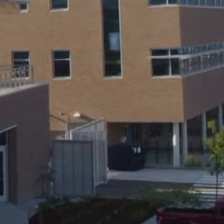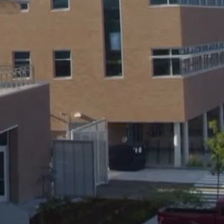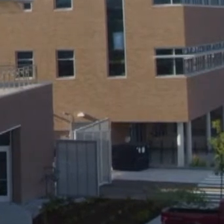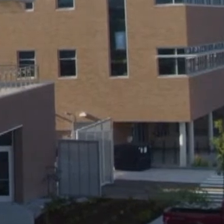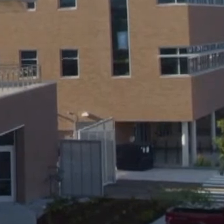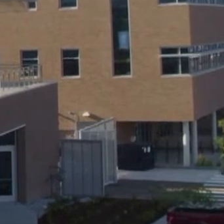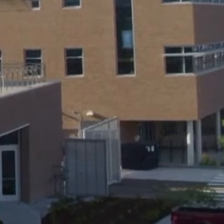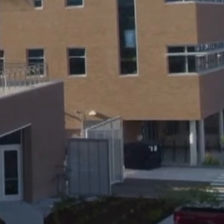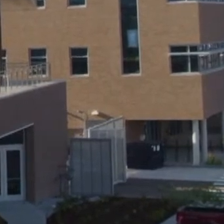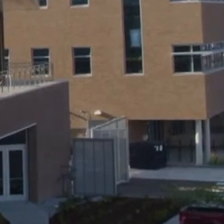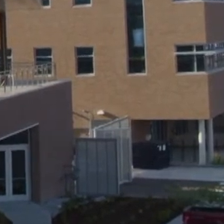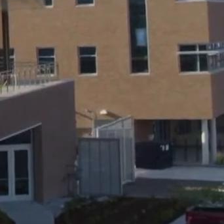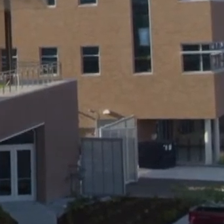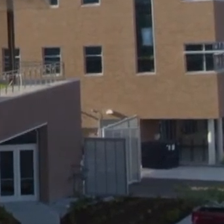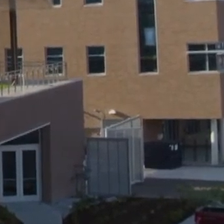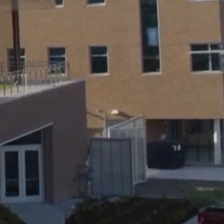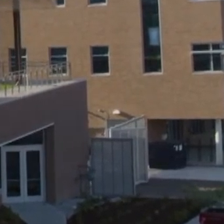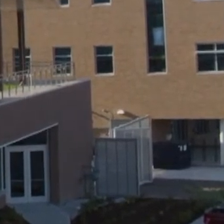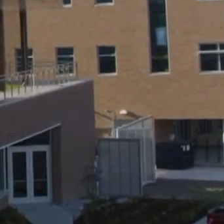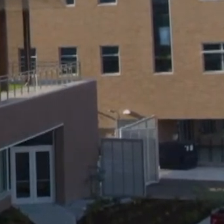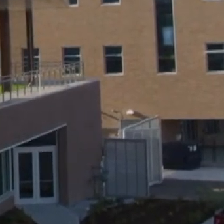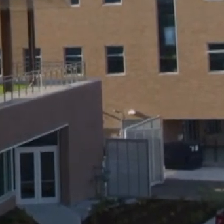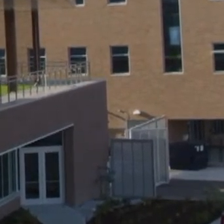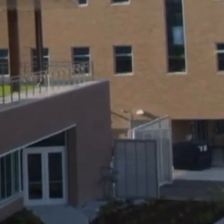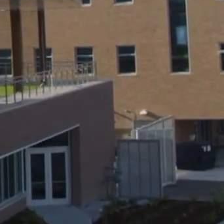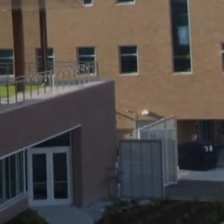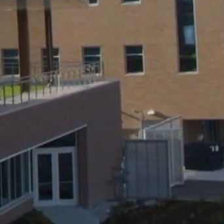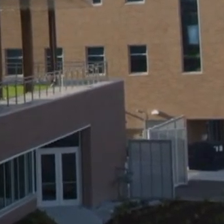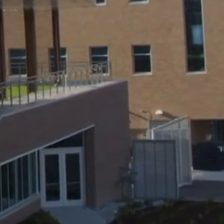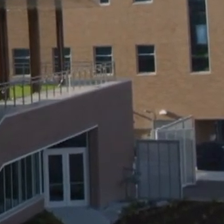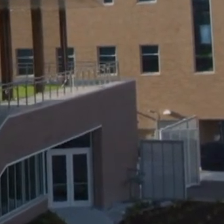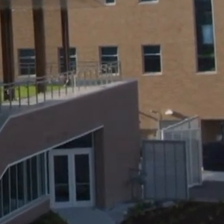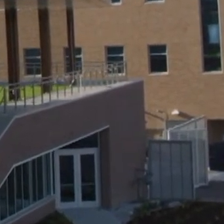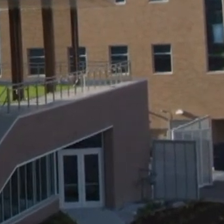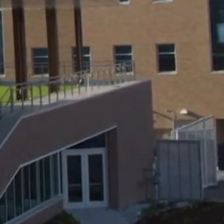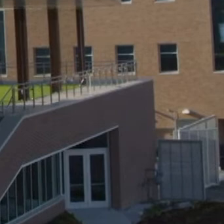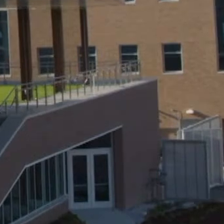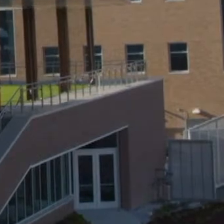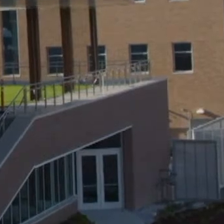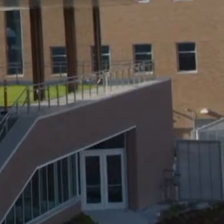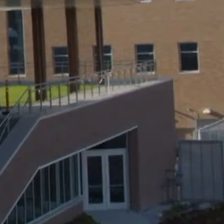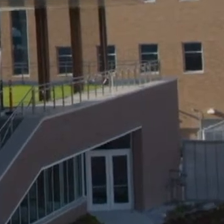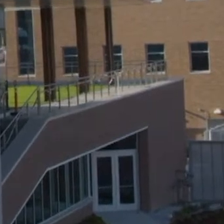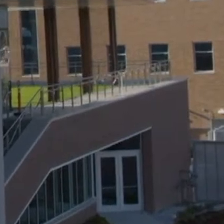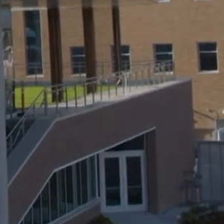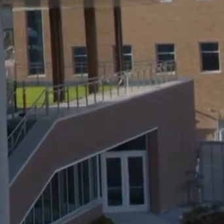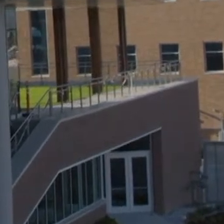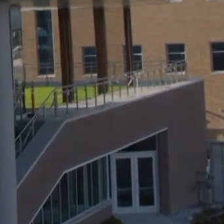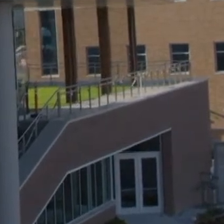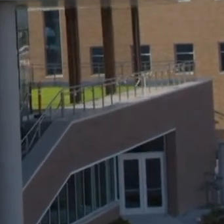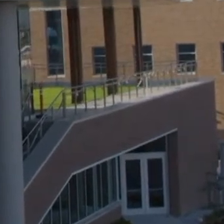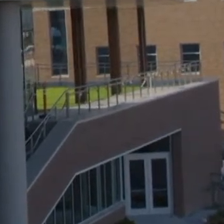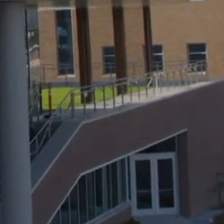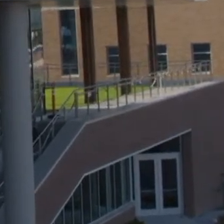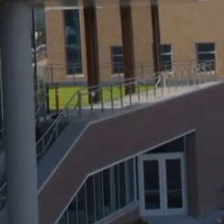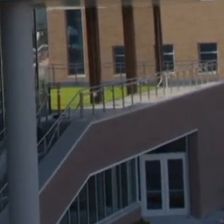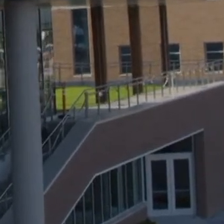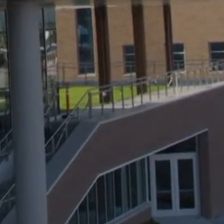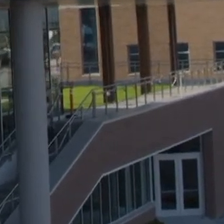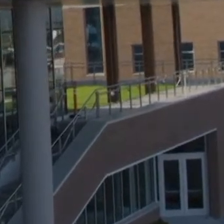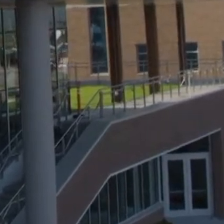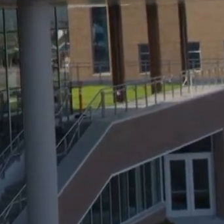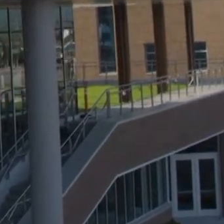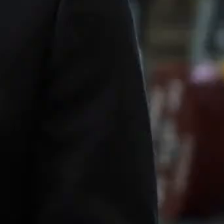of legitimacy immediately to the project. So again, I can't think of a better name to have associated with our project. Bill